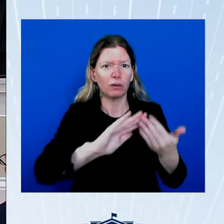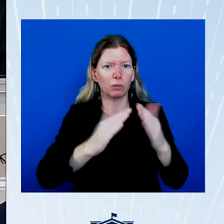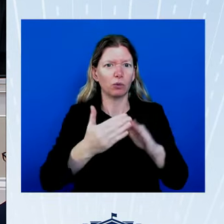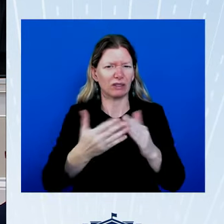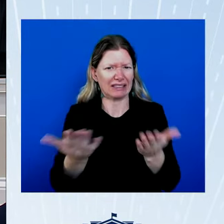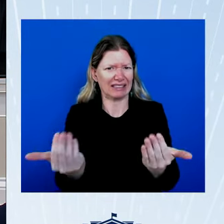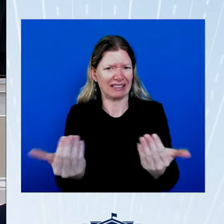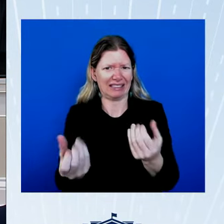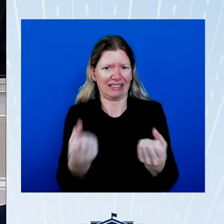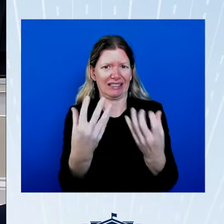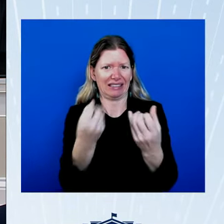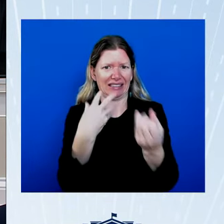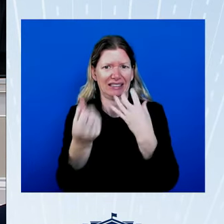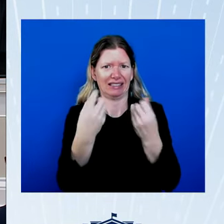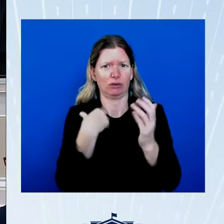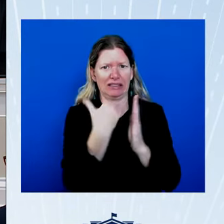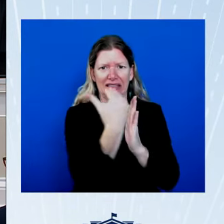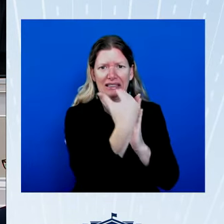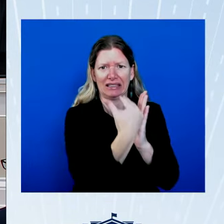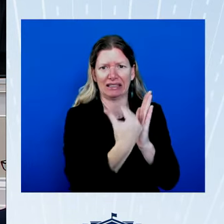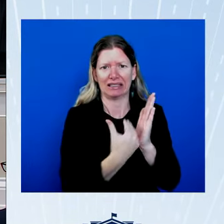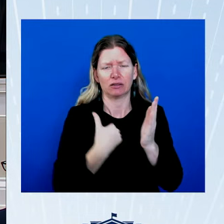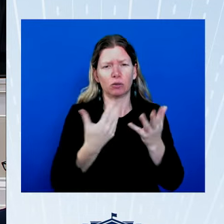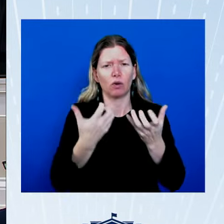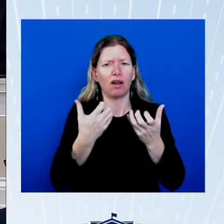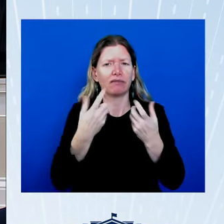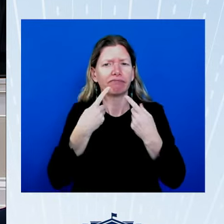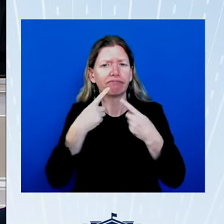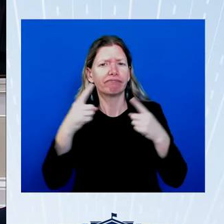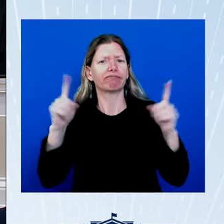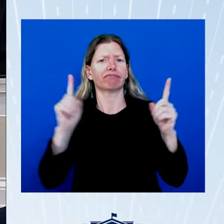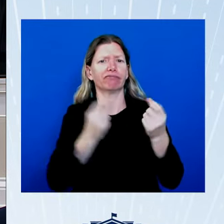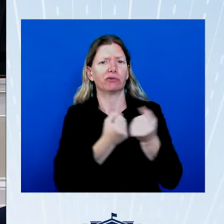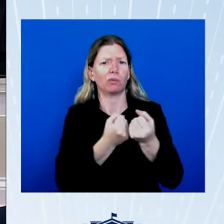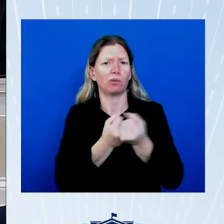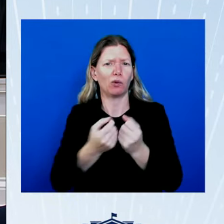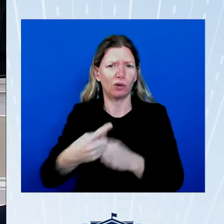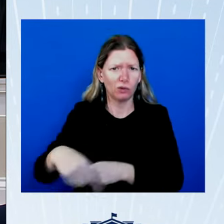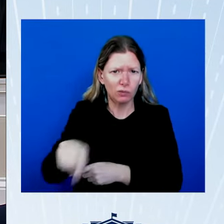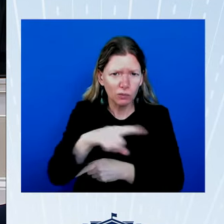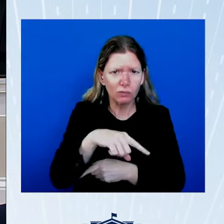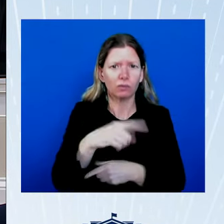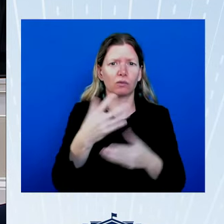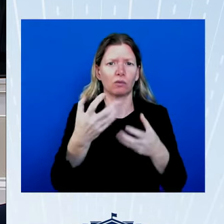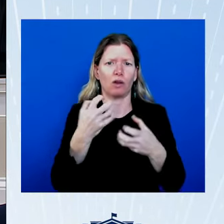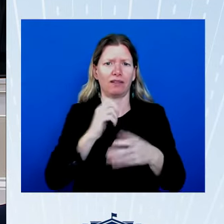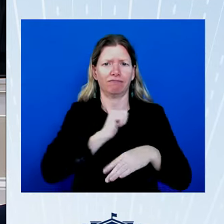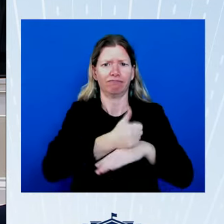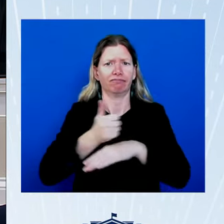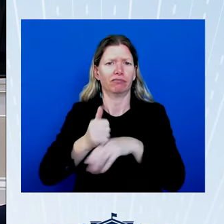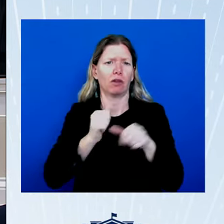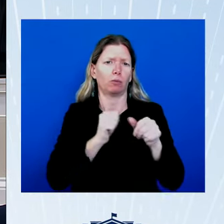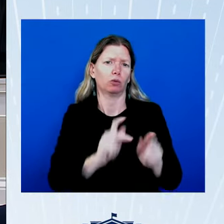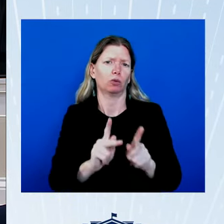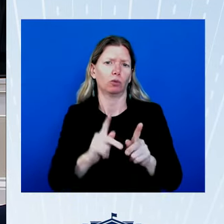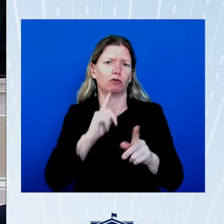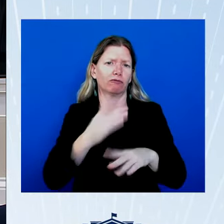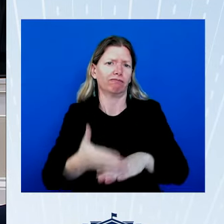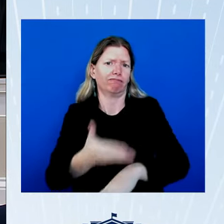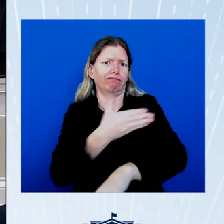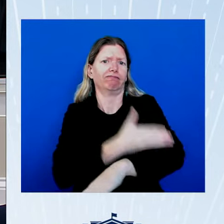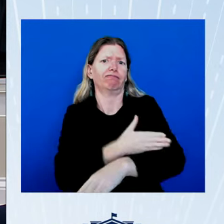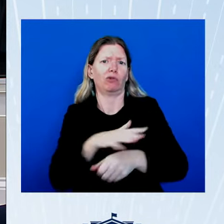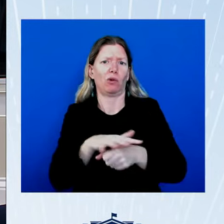really advance local action as ambitiously as we can. Thank you very much, Chaney. And yeah, I hope you all heard that